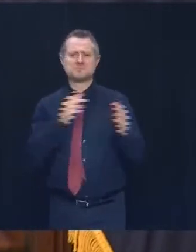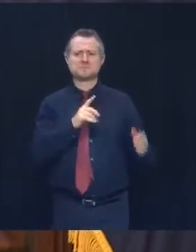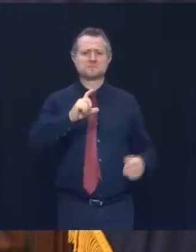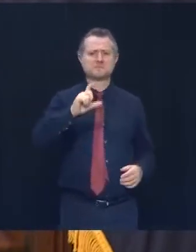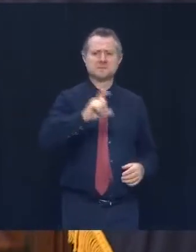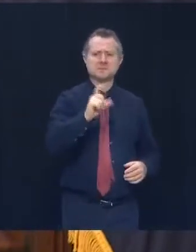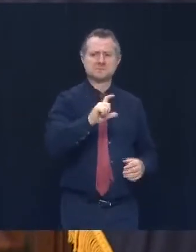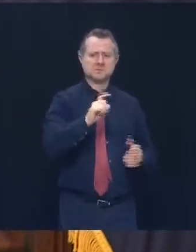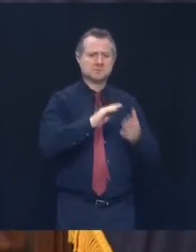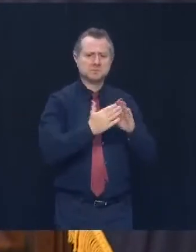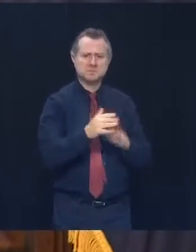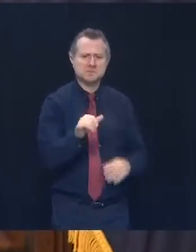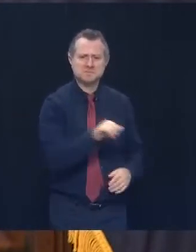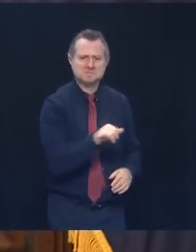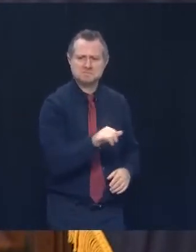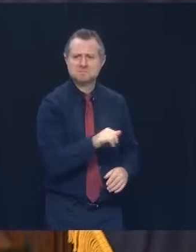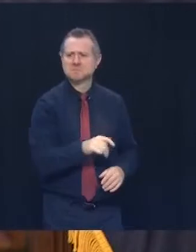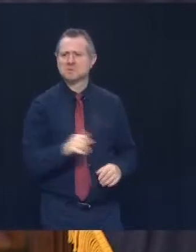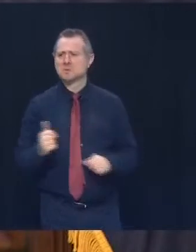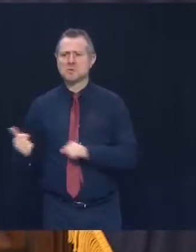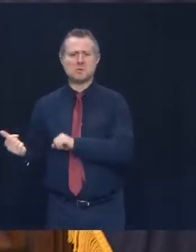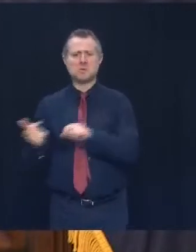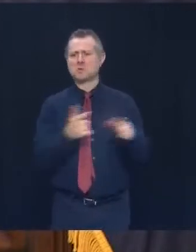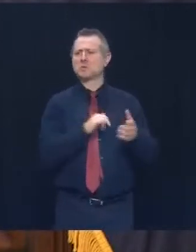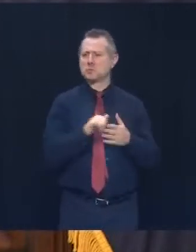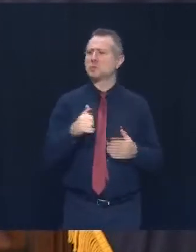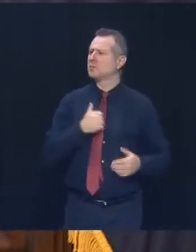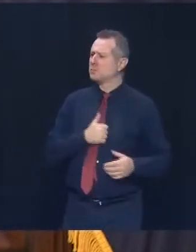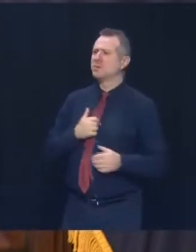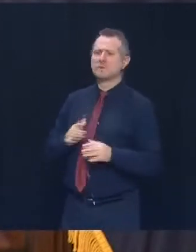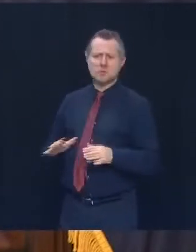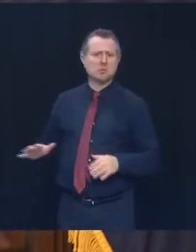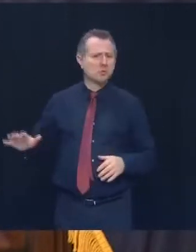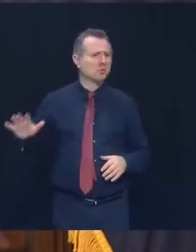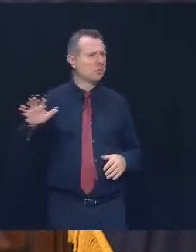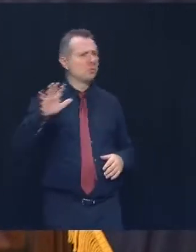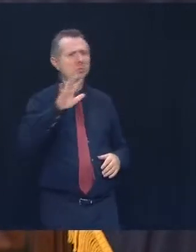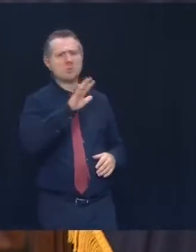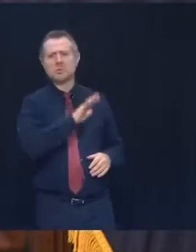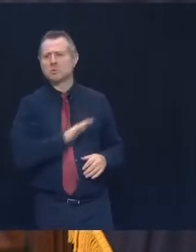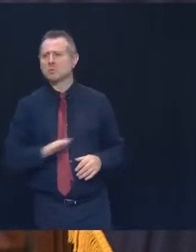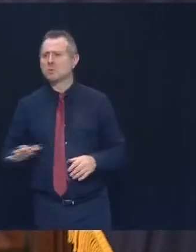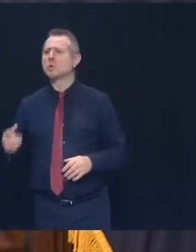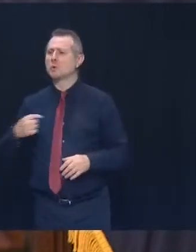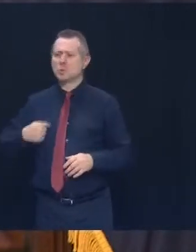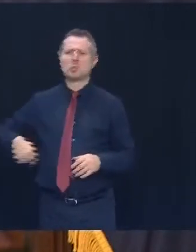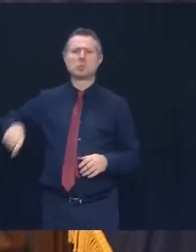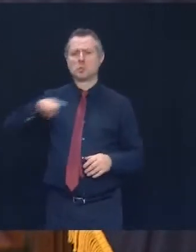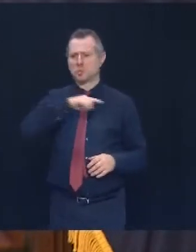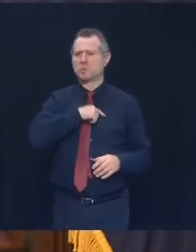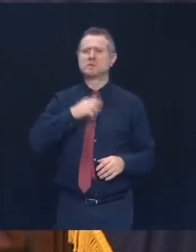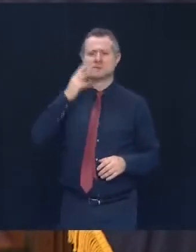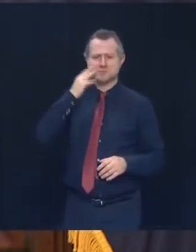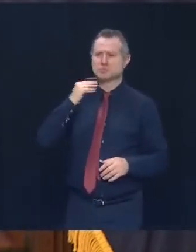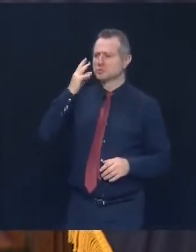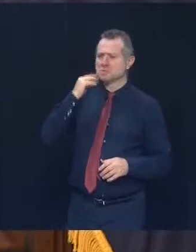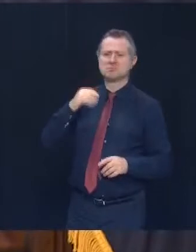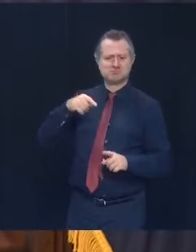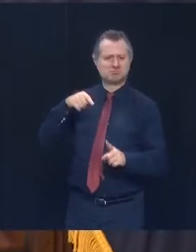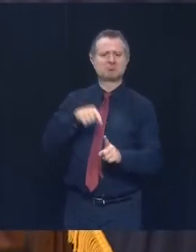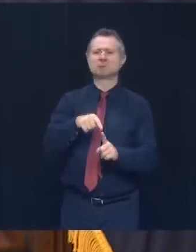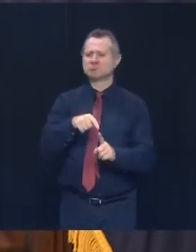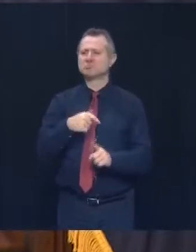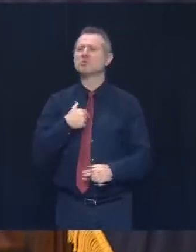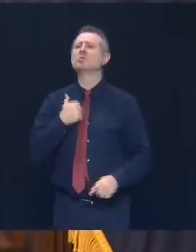community and to all New Yorkers. I'm sorry that we are going through this. I'm sorry that people are